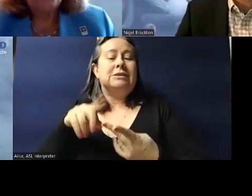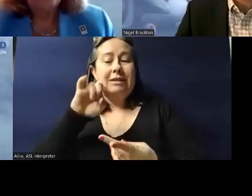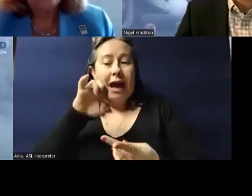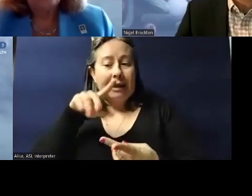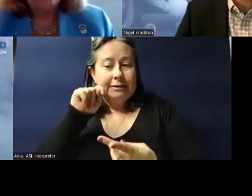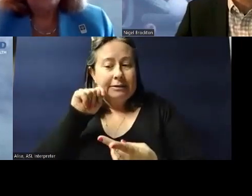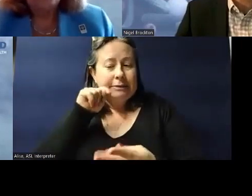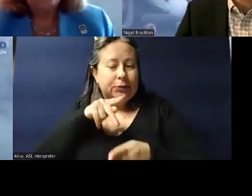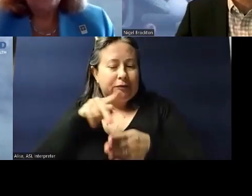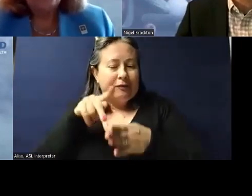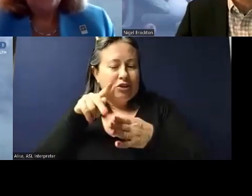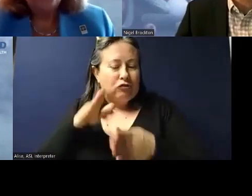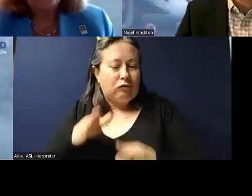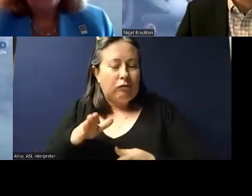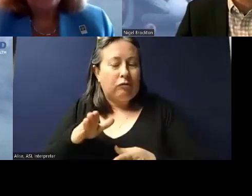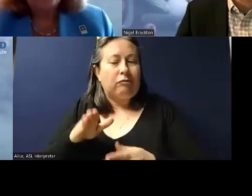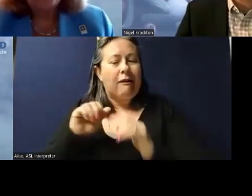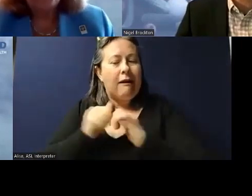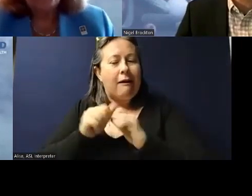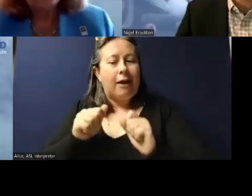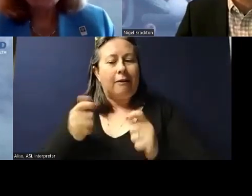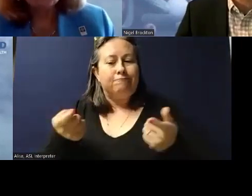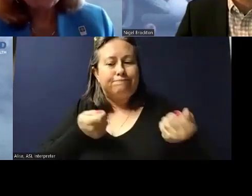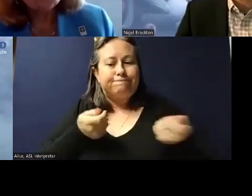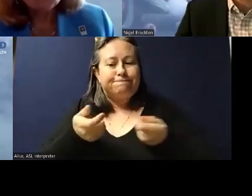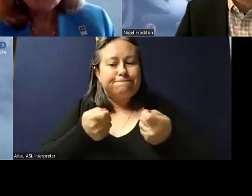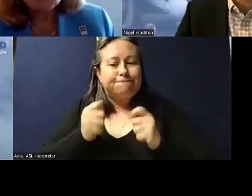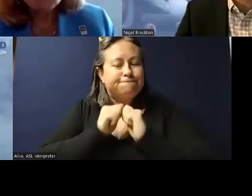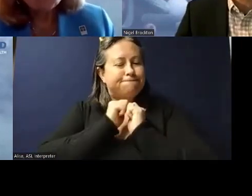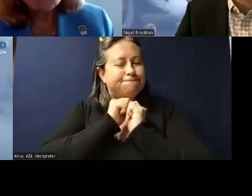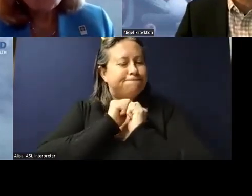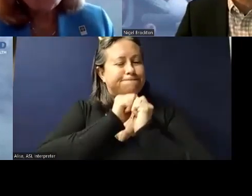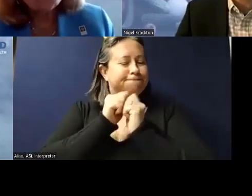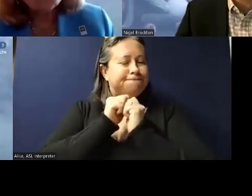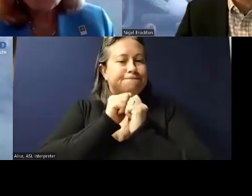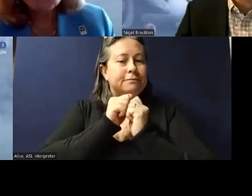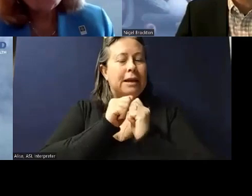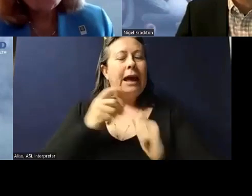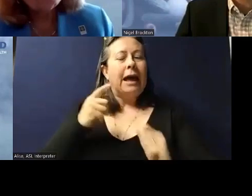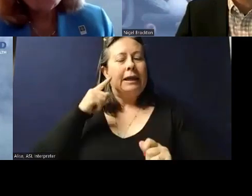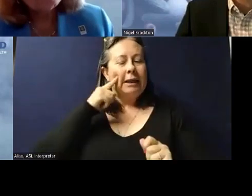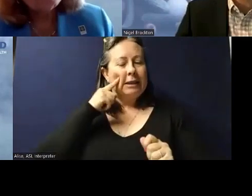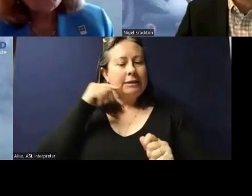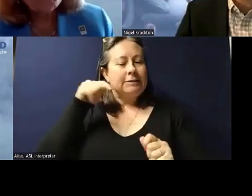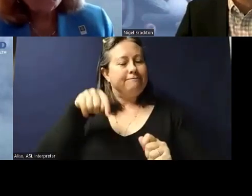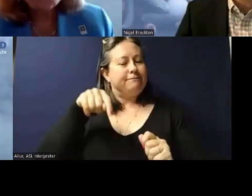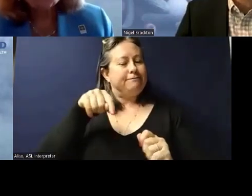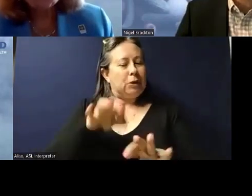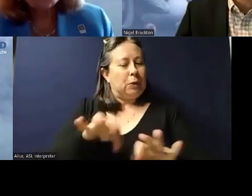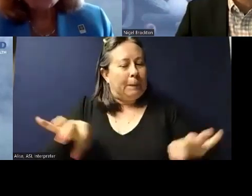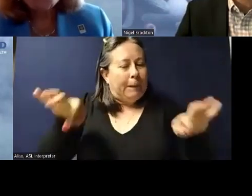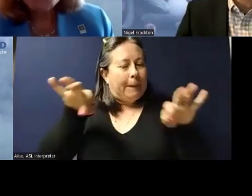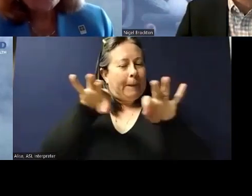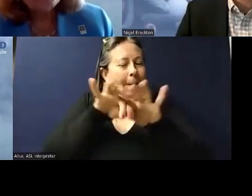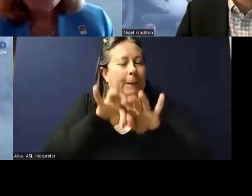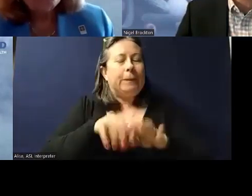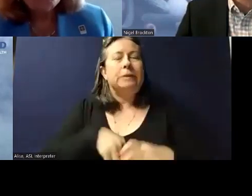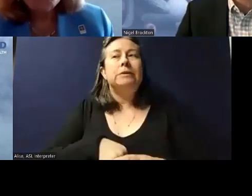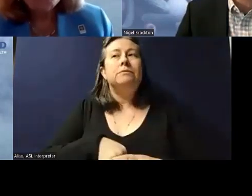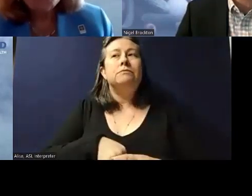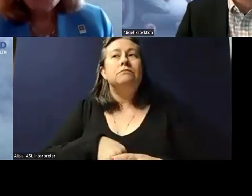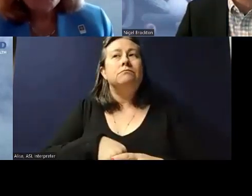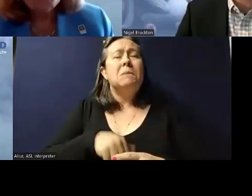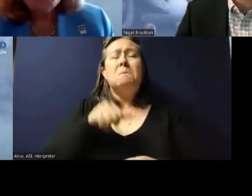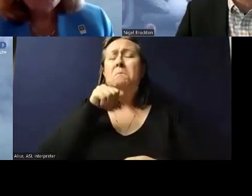we really bring those pieces together. And I think that's another place where SEND is going to be so critically important. We don't have a lack